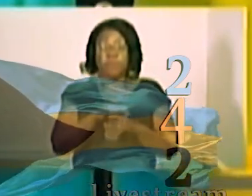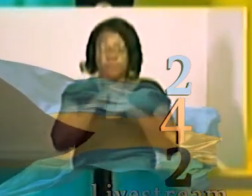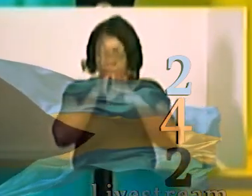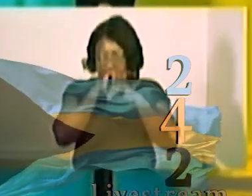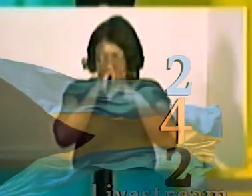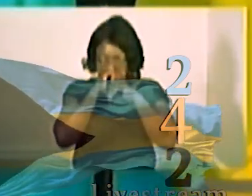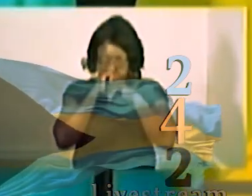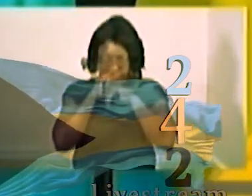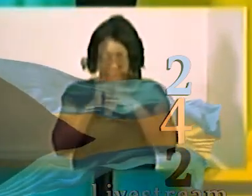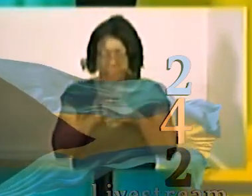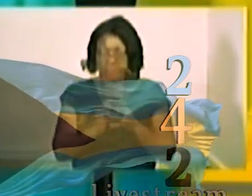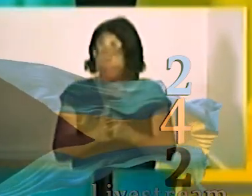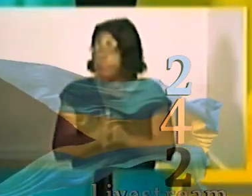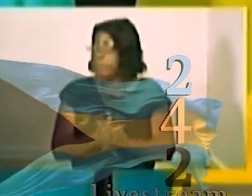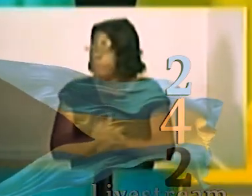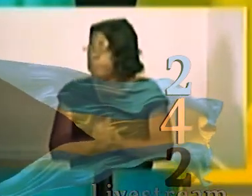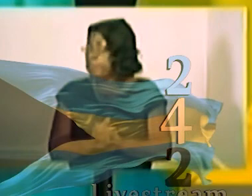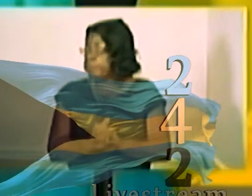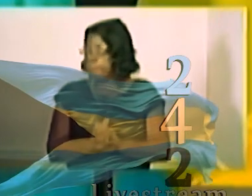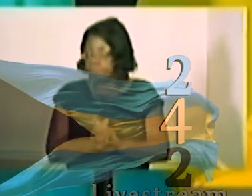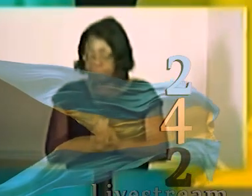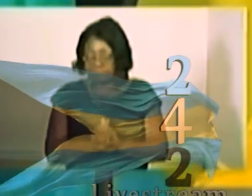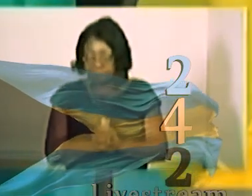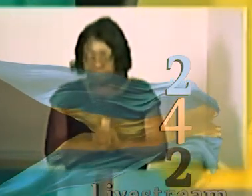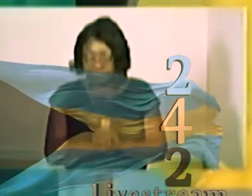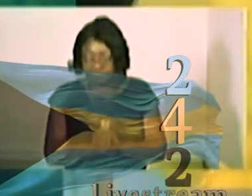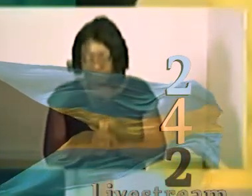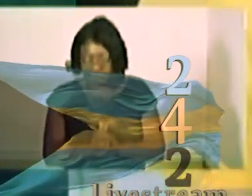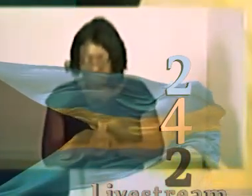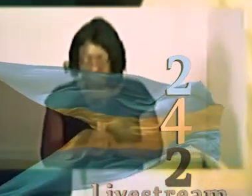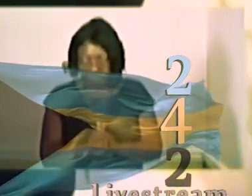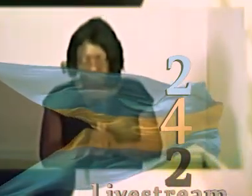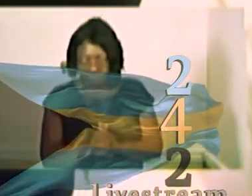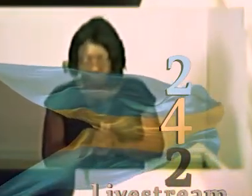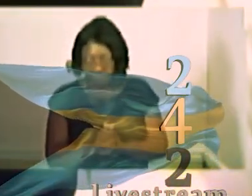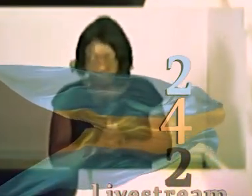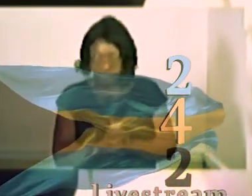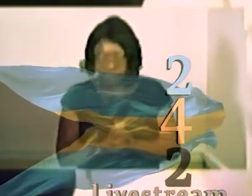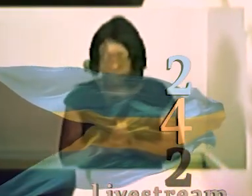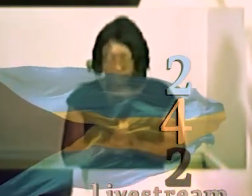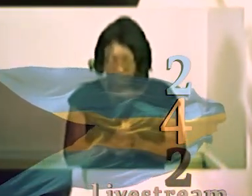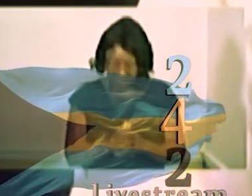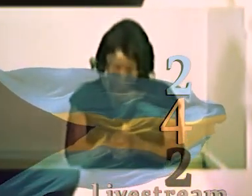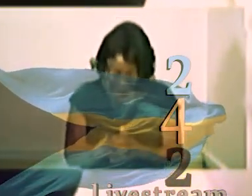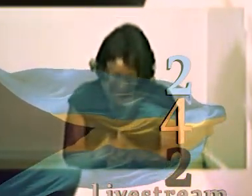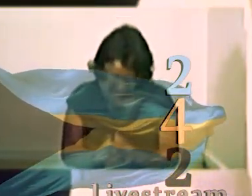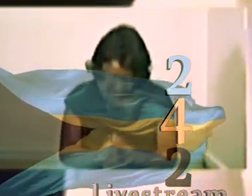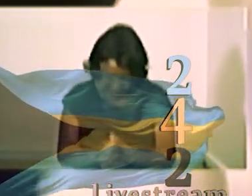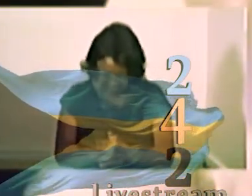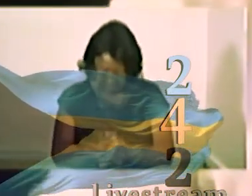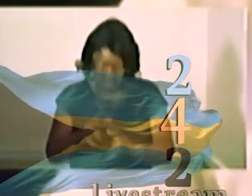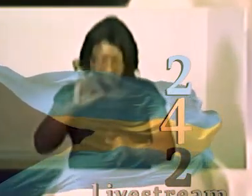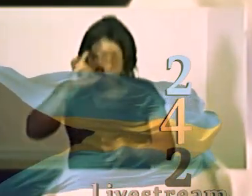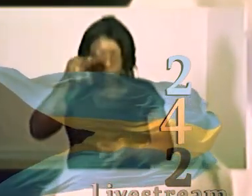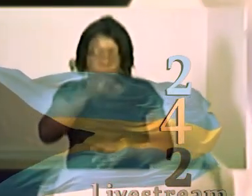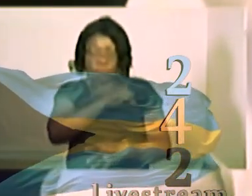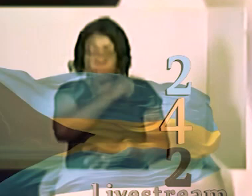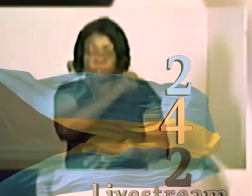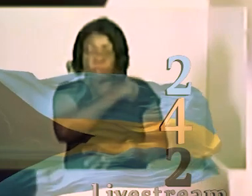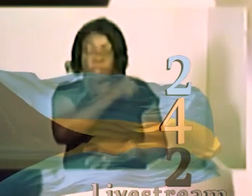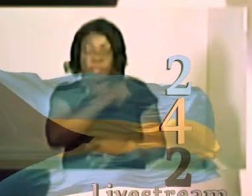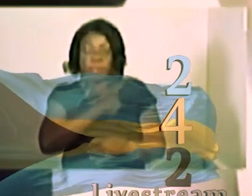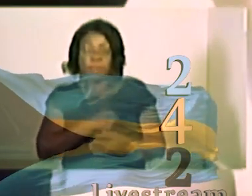Jerome Sawyer, my apologies. I think you are to ask another question. Yes, thank you for allowing